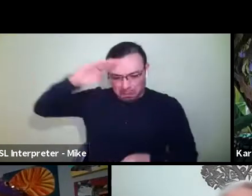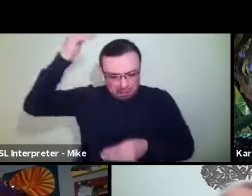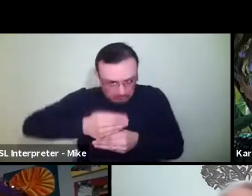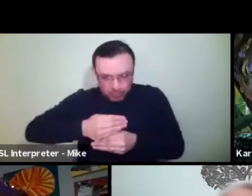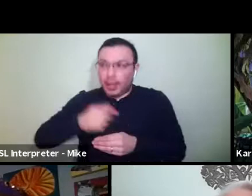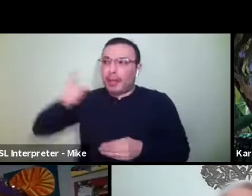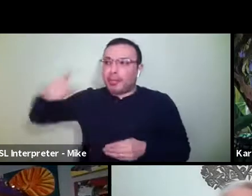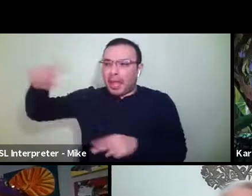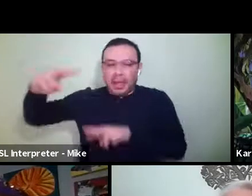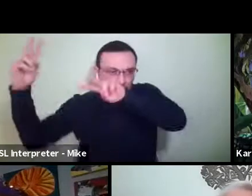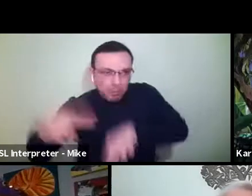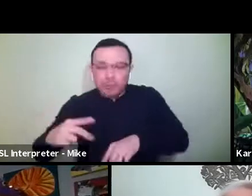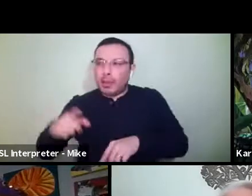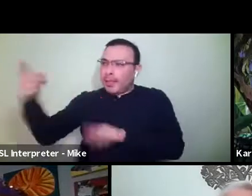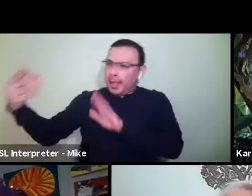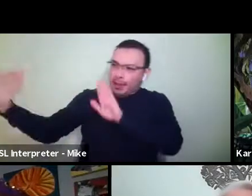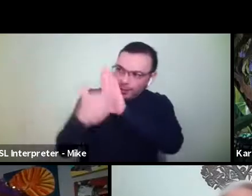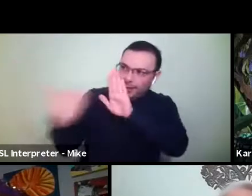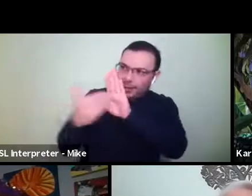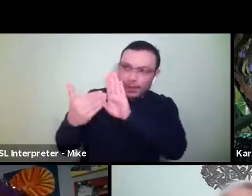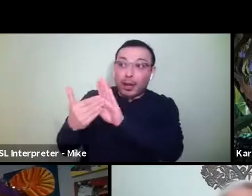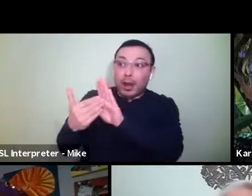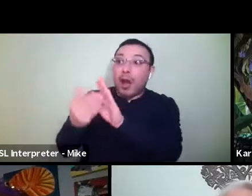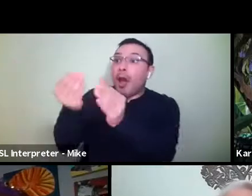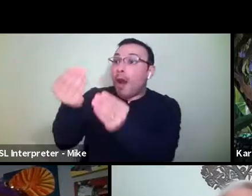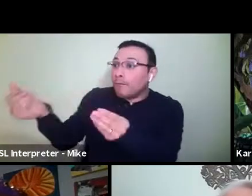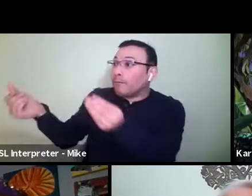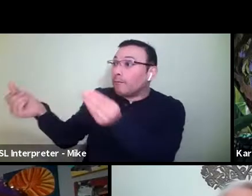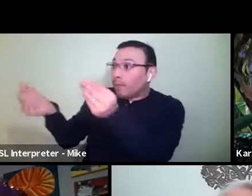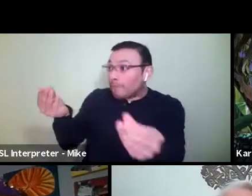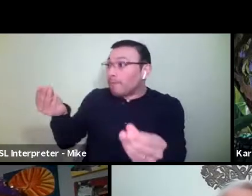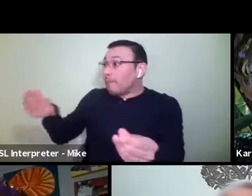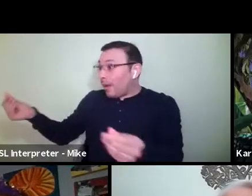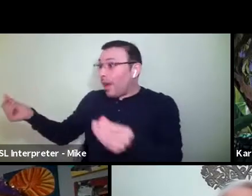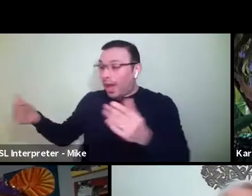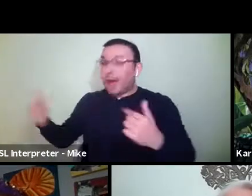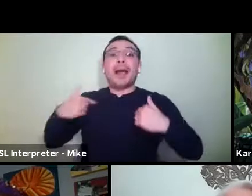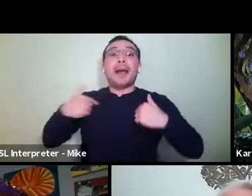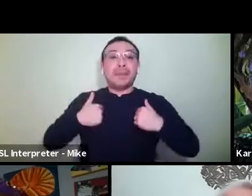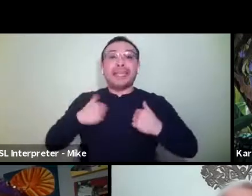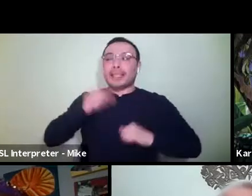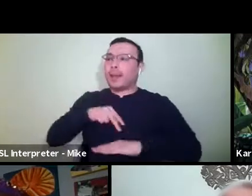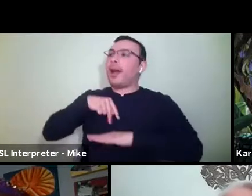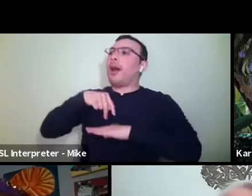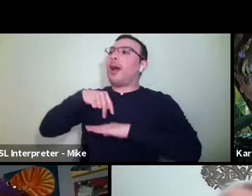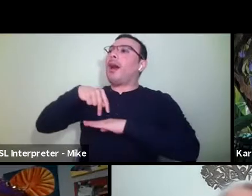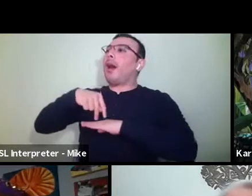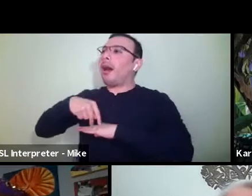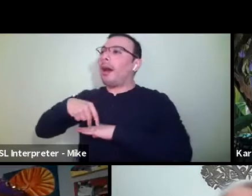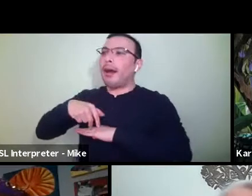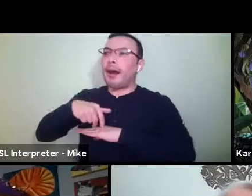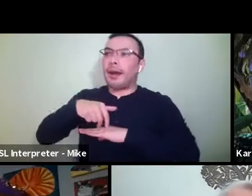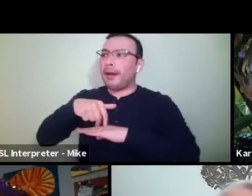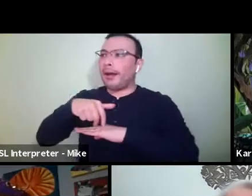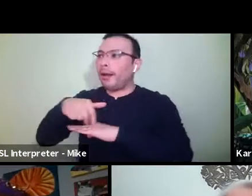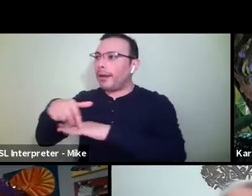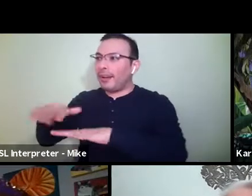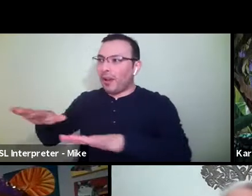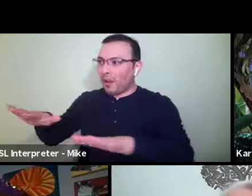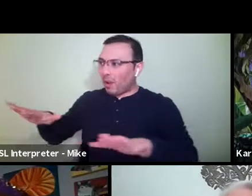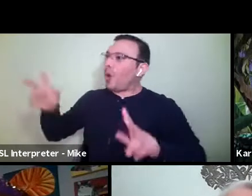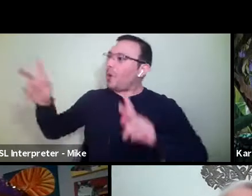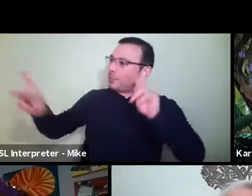focus on my own healing rather than using all of my energy just to cope with